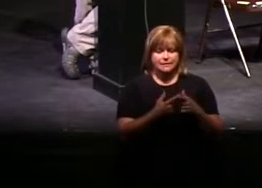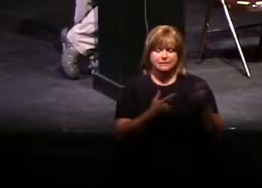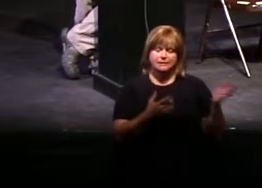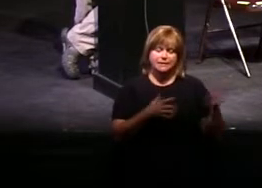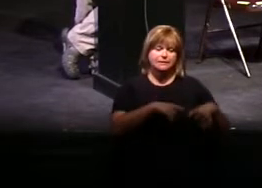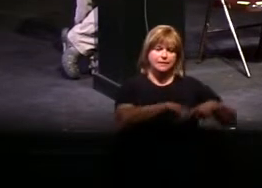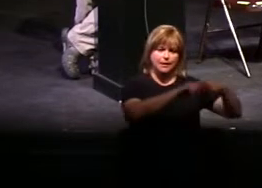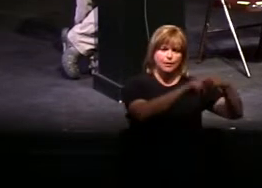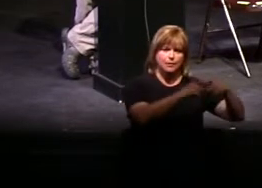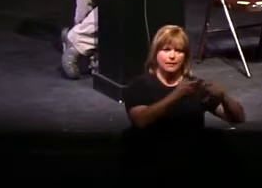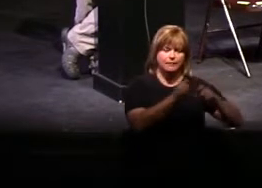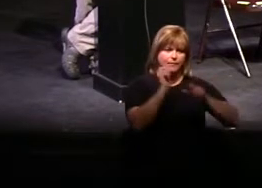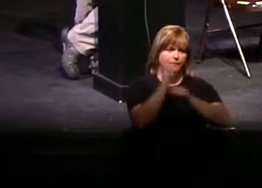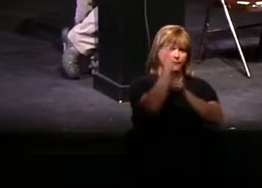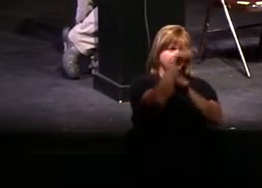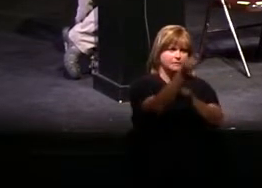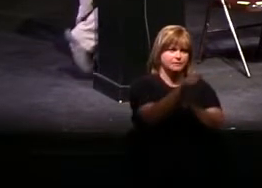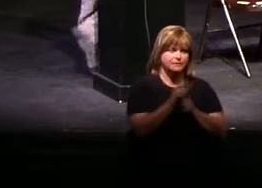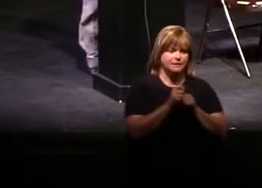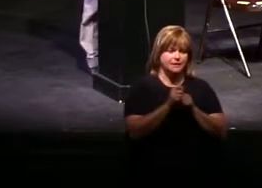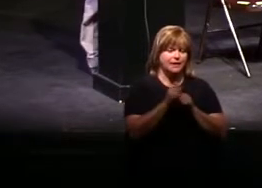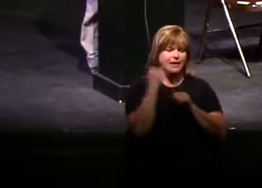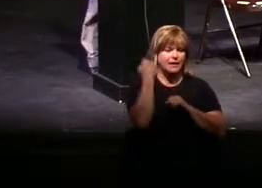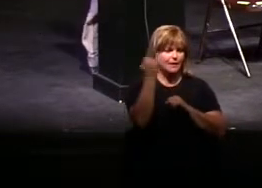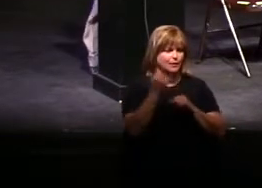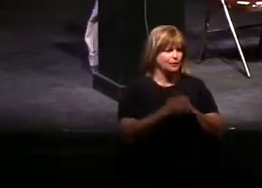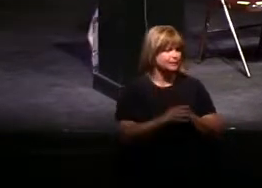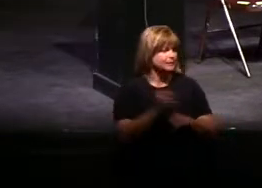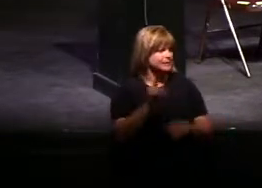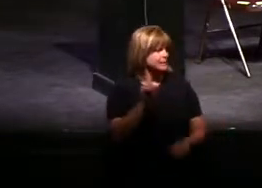Idaho in order to be with us tonight. Kim Barnes.